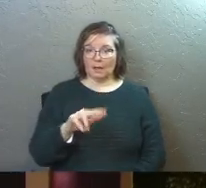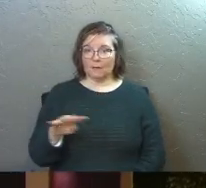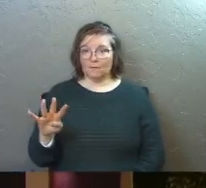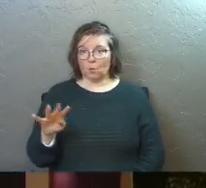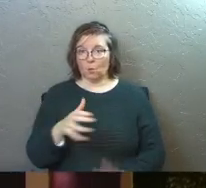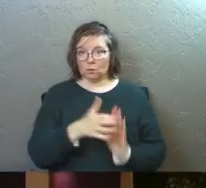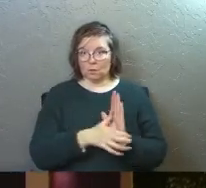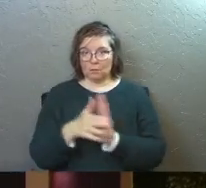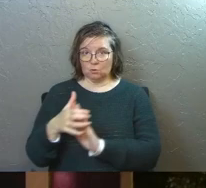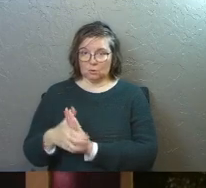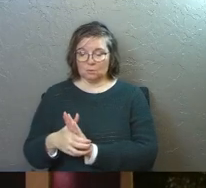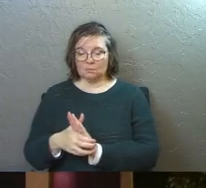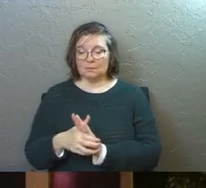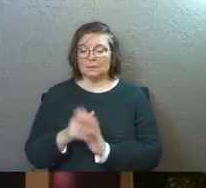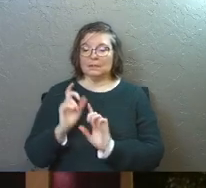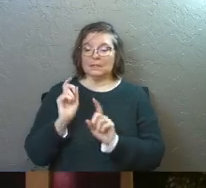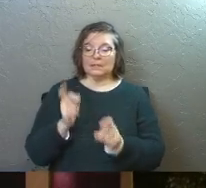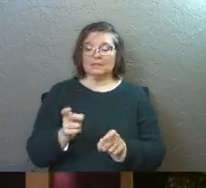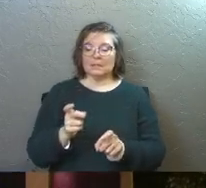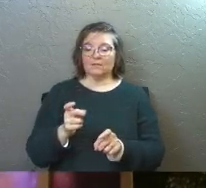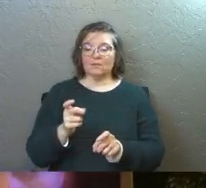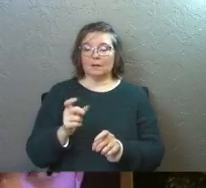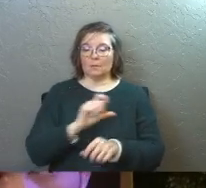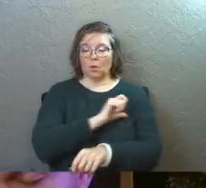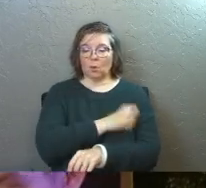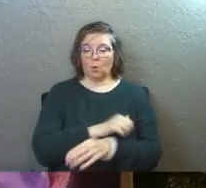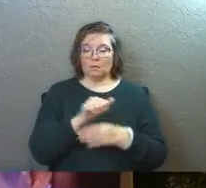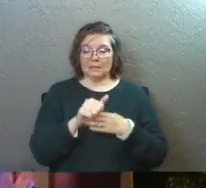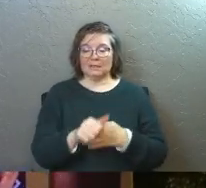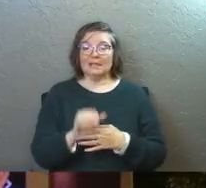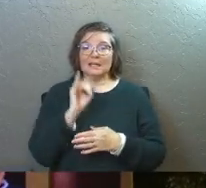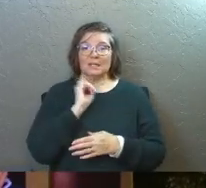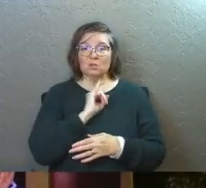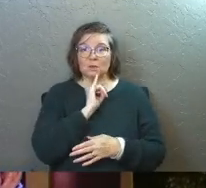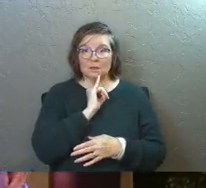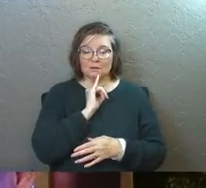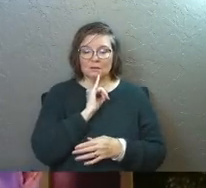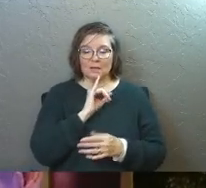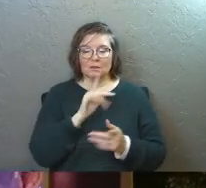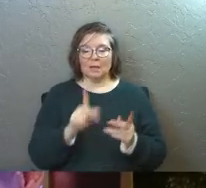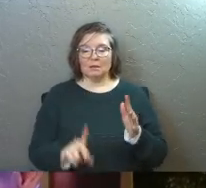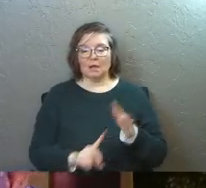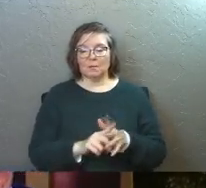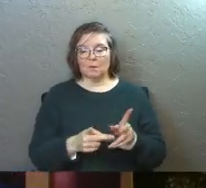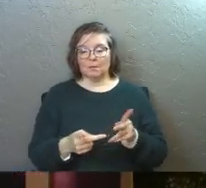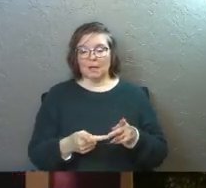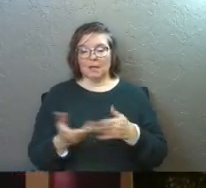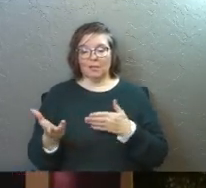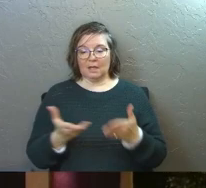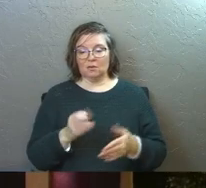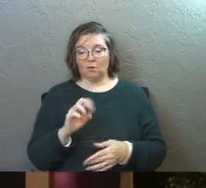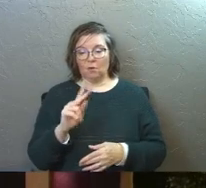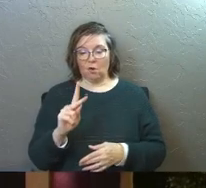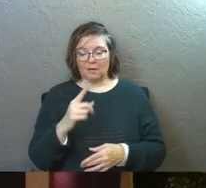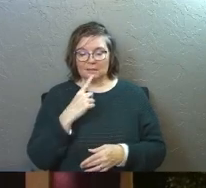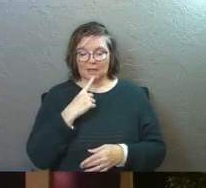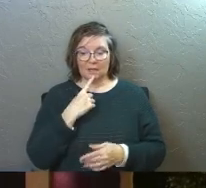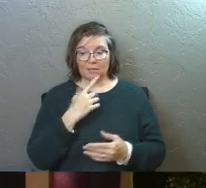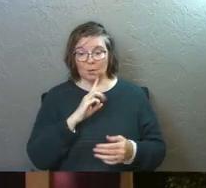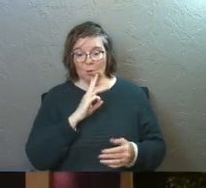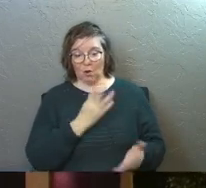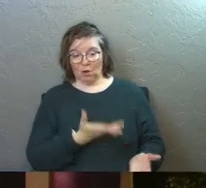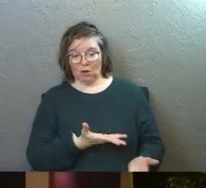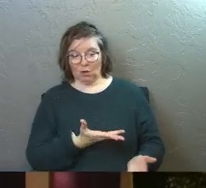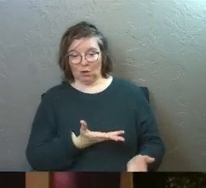giving Joshua authority to lead Israel, and they have to cross the Jordan, right? And they come to this place, and they're carrying the Ark of the Covenant, and they're like, there's some